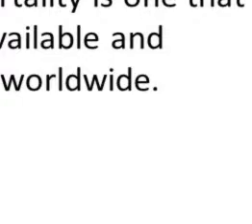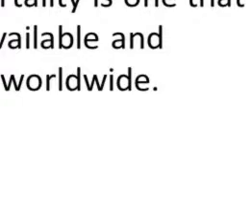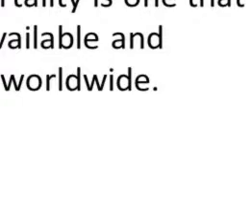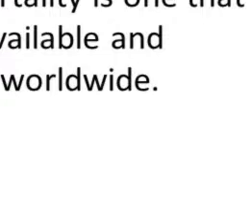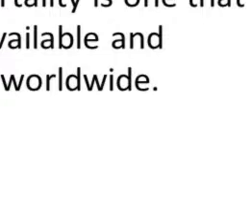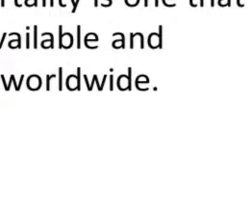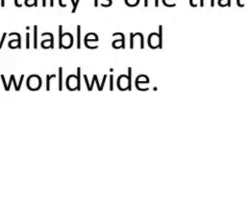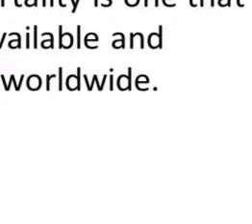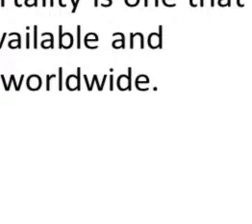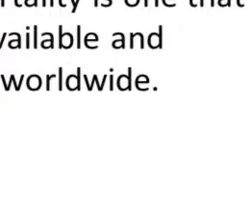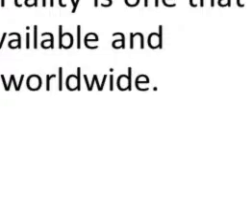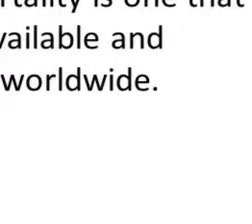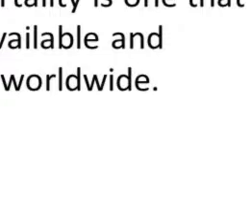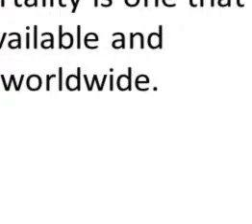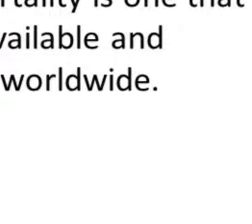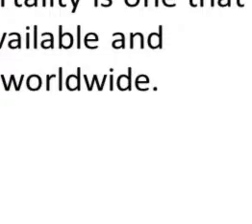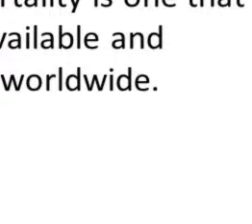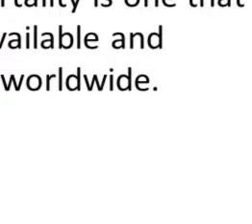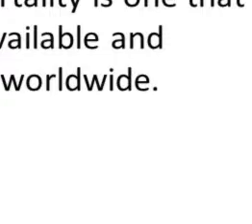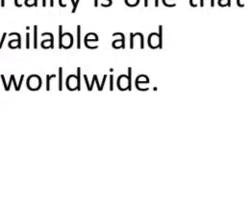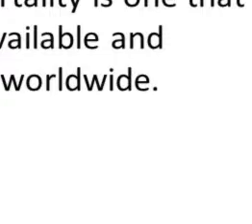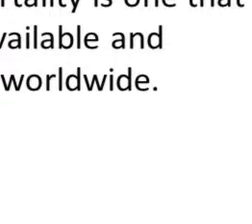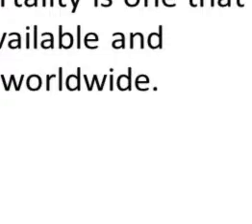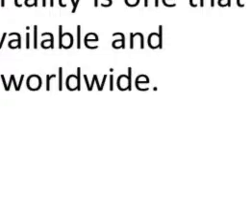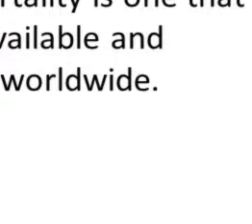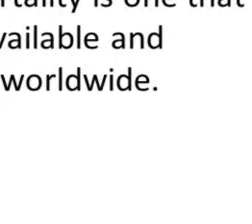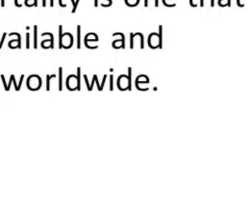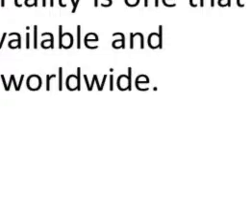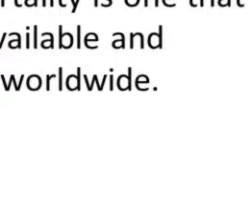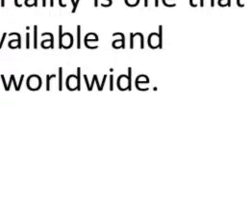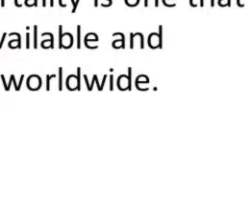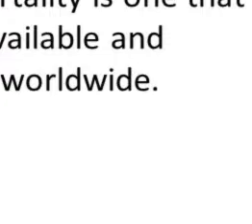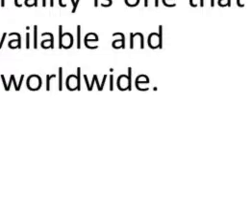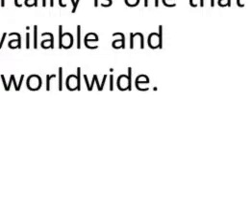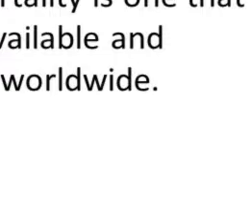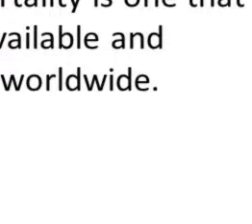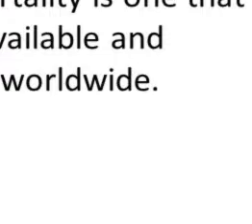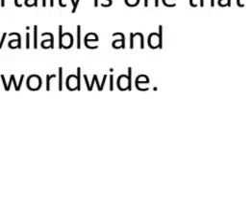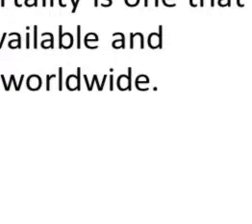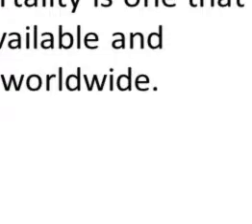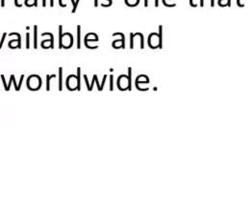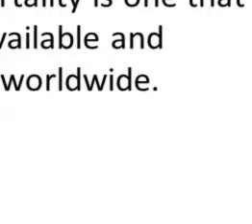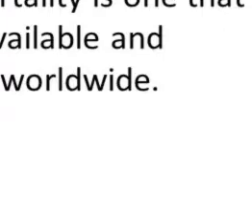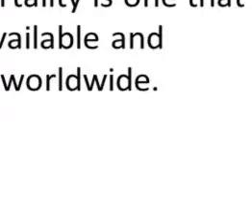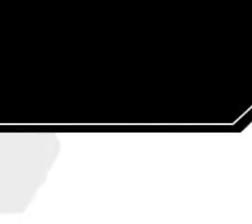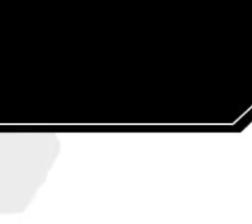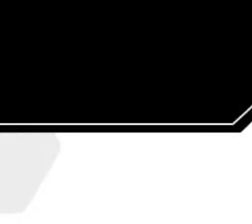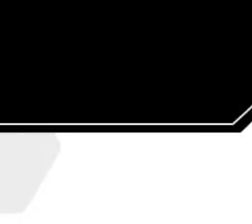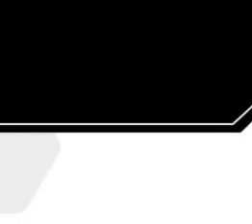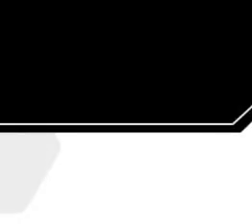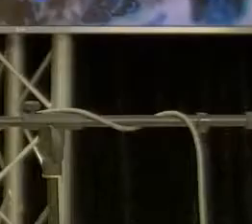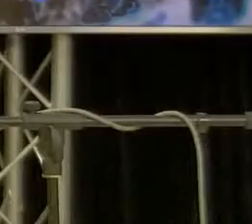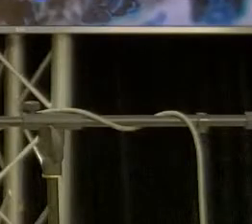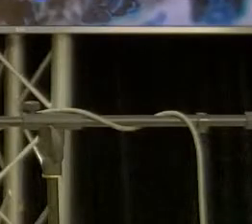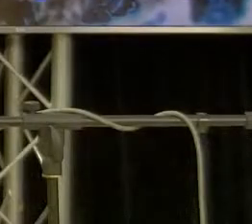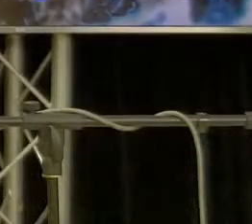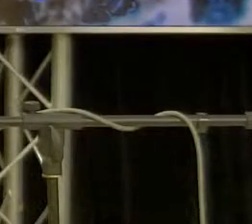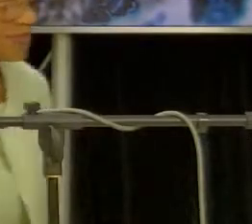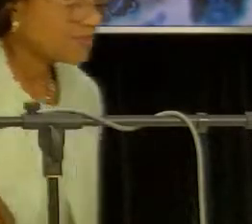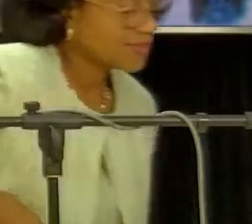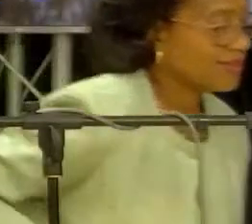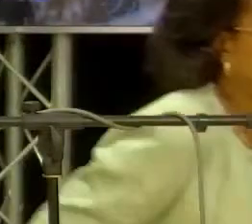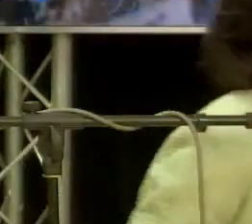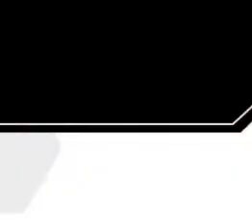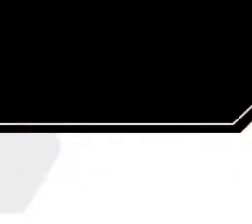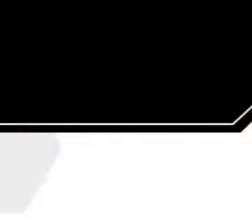so far is one that is instantly available and easily accessible. Thank you.